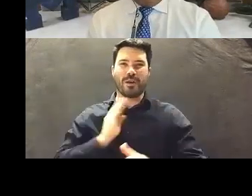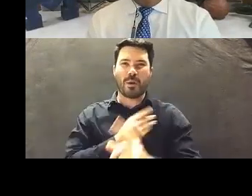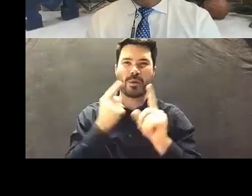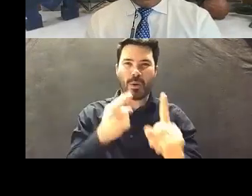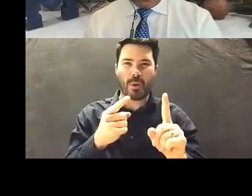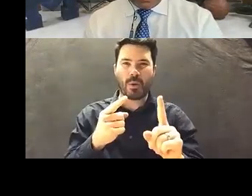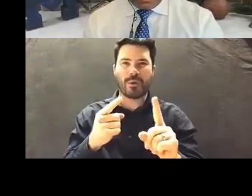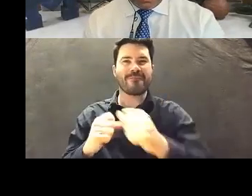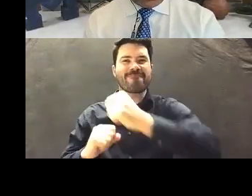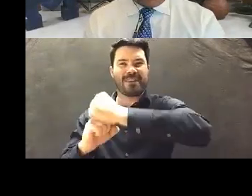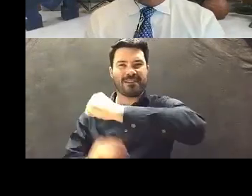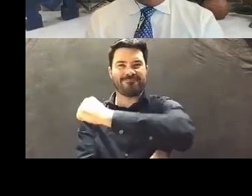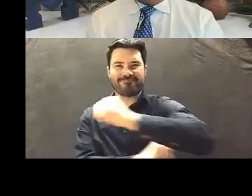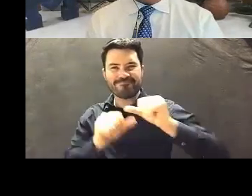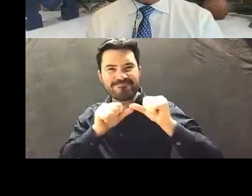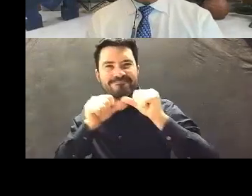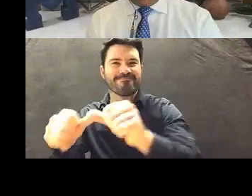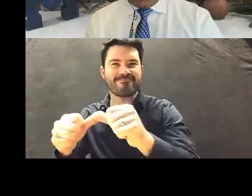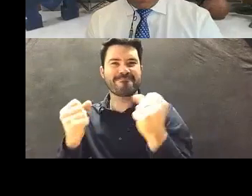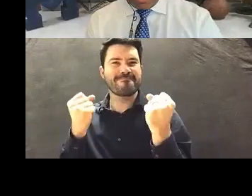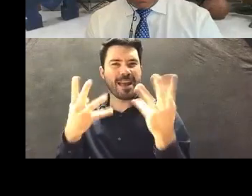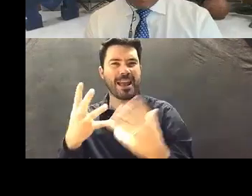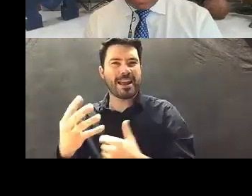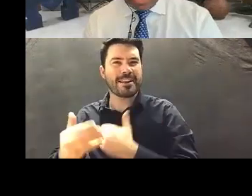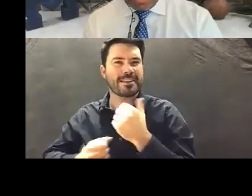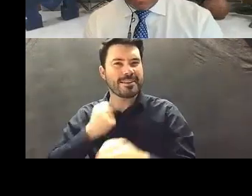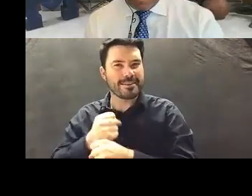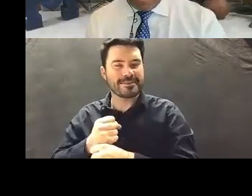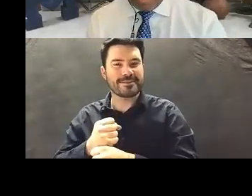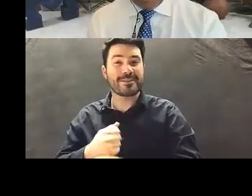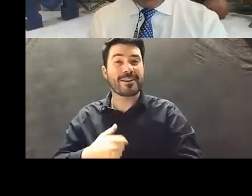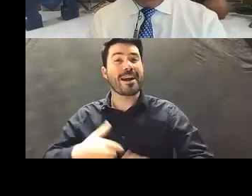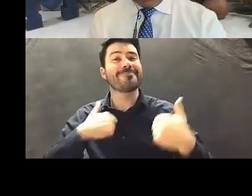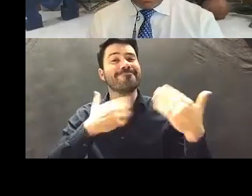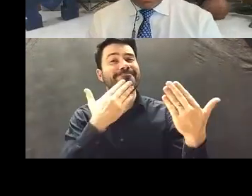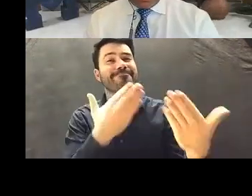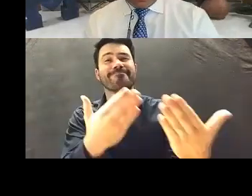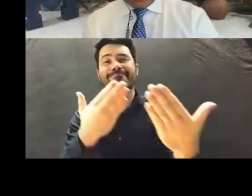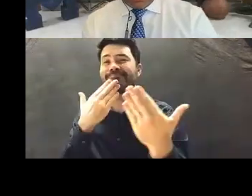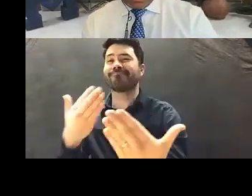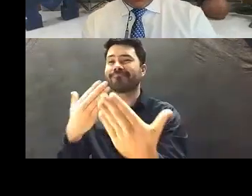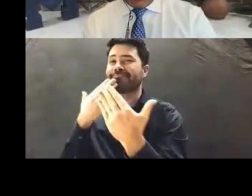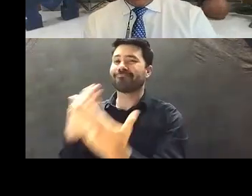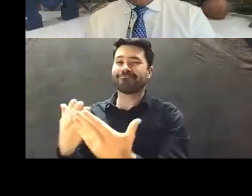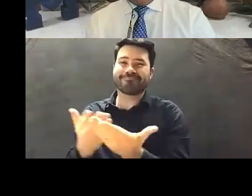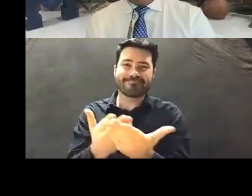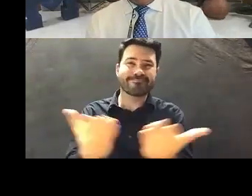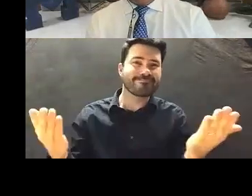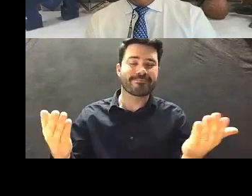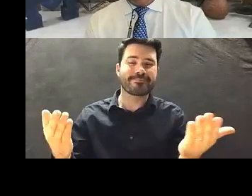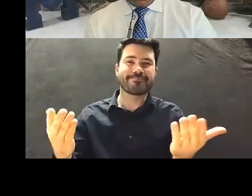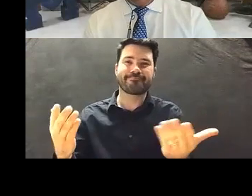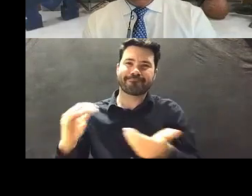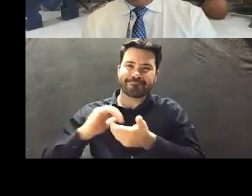come. So I just want to share with all of you how thankful I am for all of you, for our collaboration,